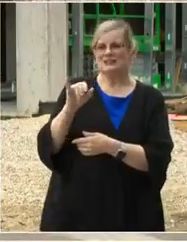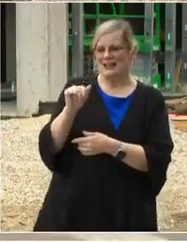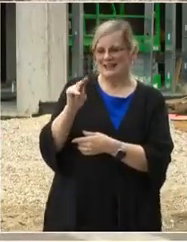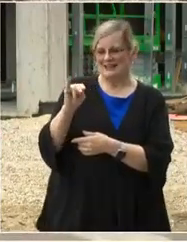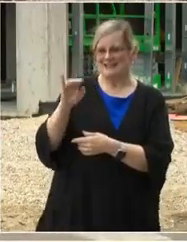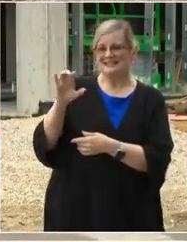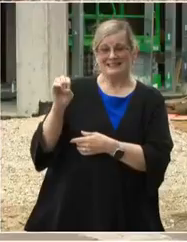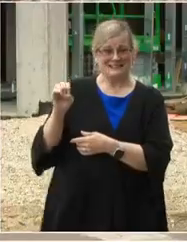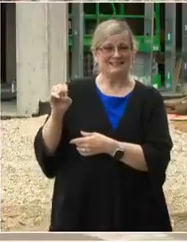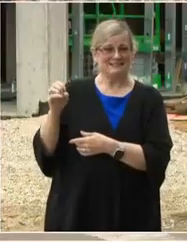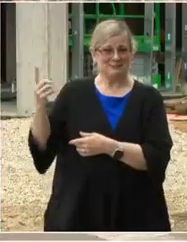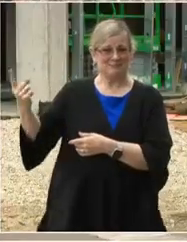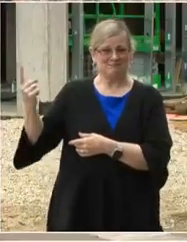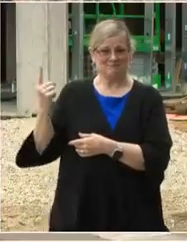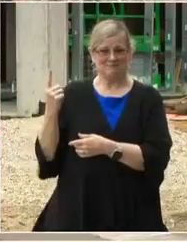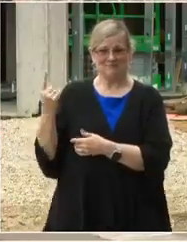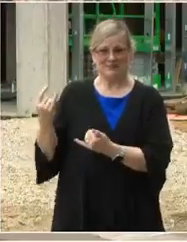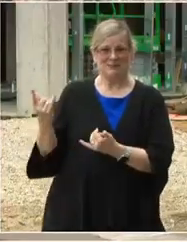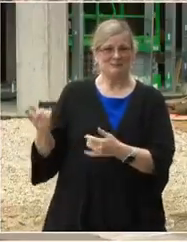member.